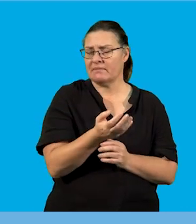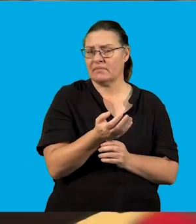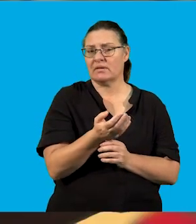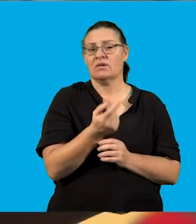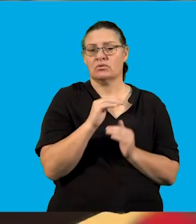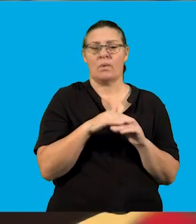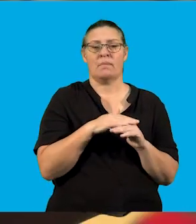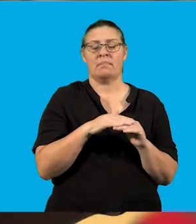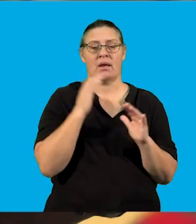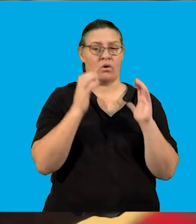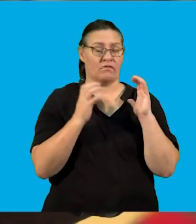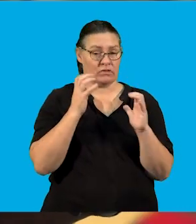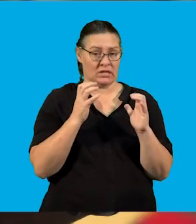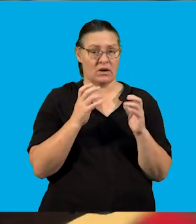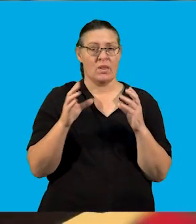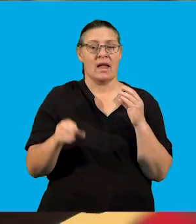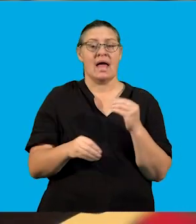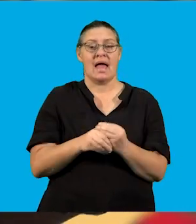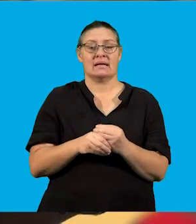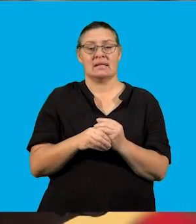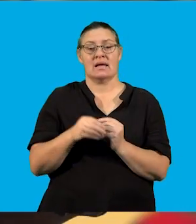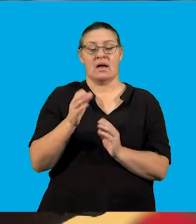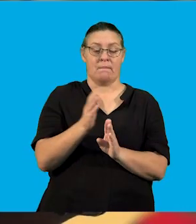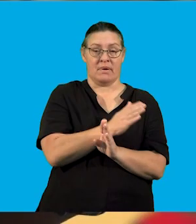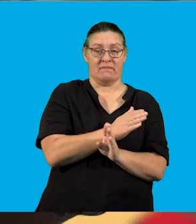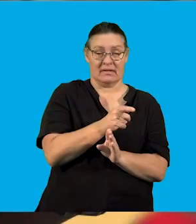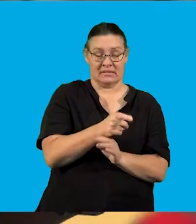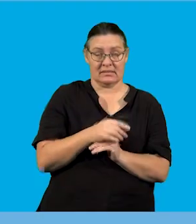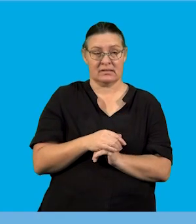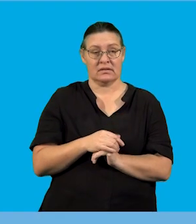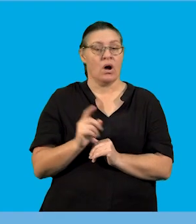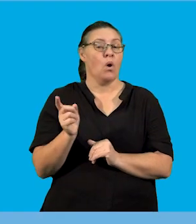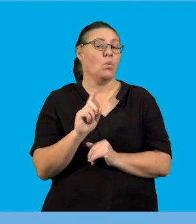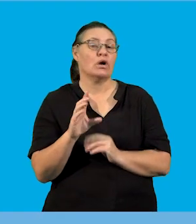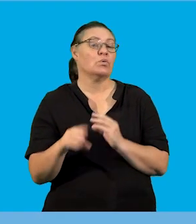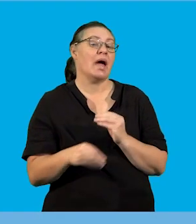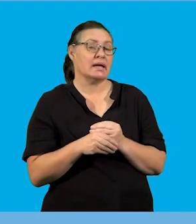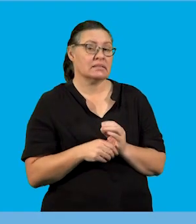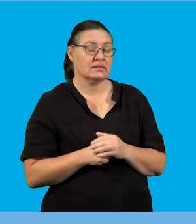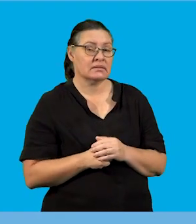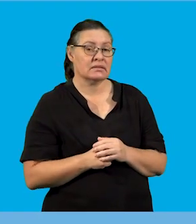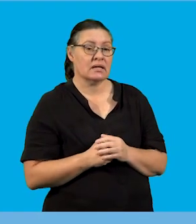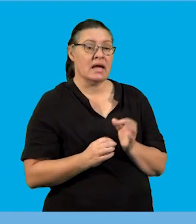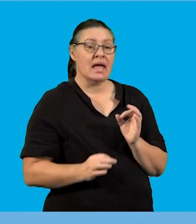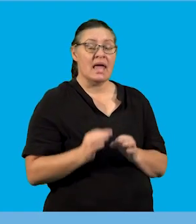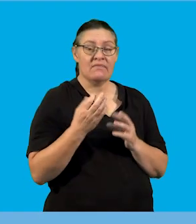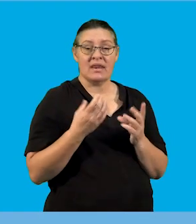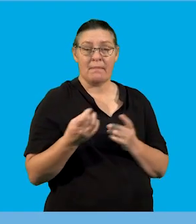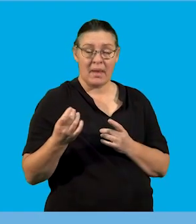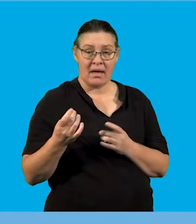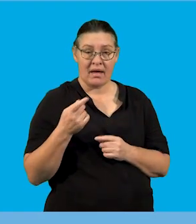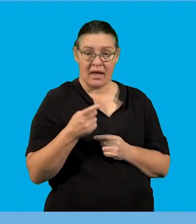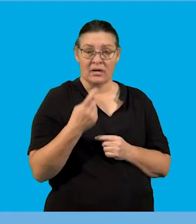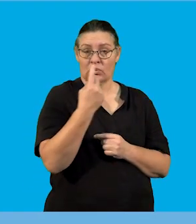So to minimize the confusion, we are going to add the prefixes. So now, what are we going to add? If the